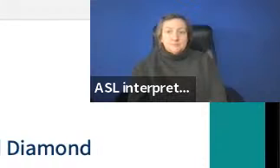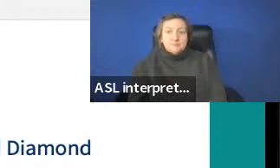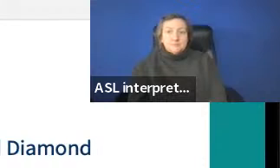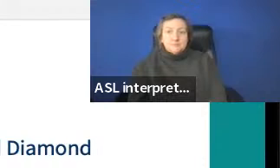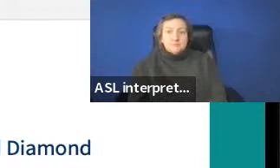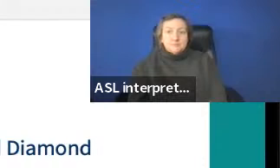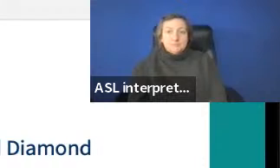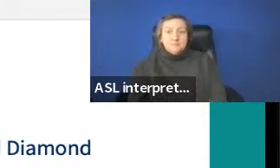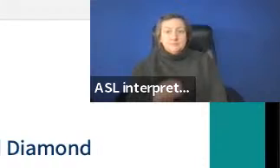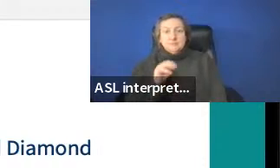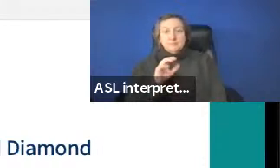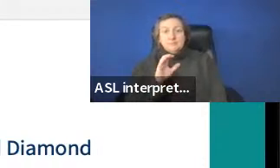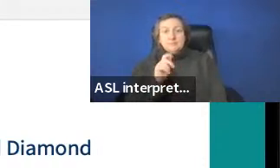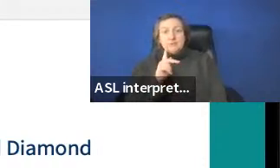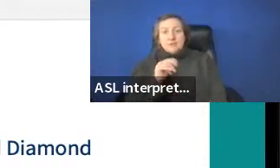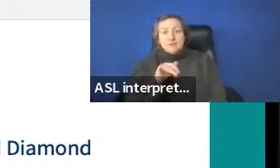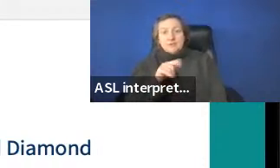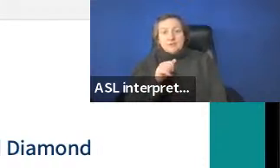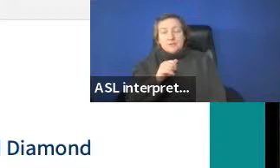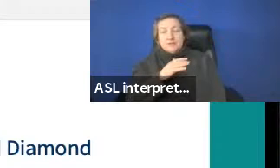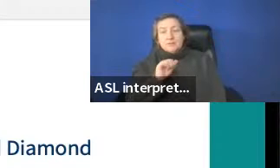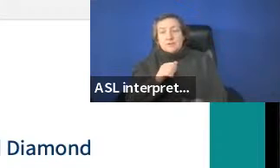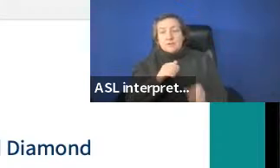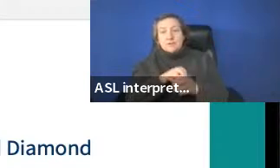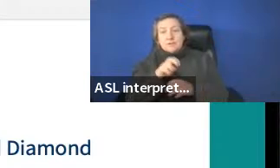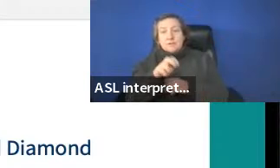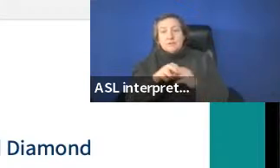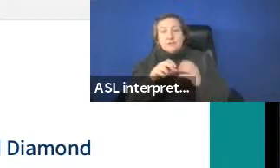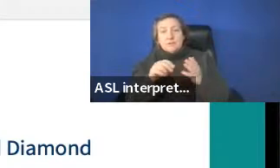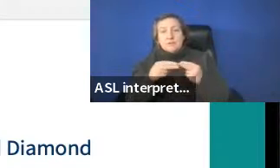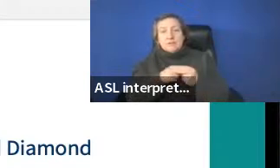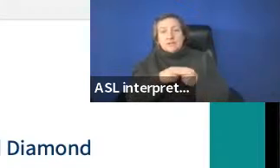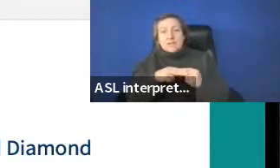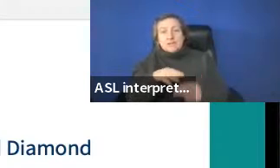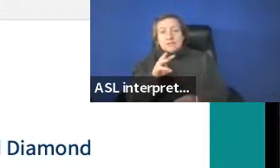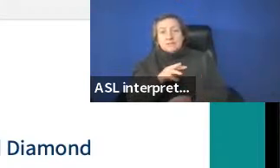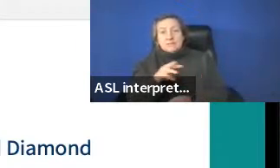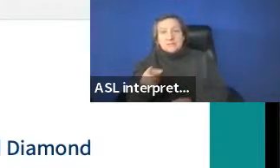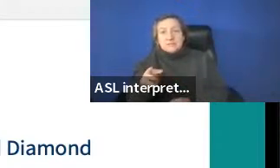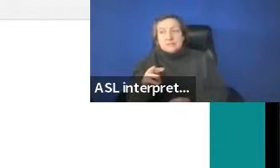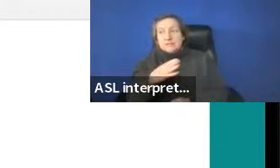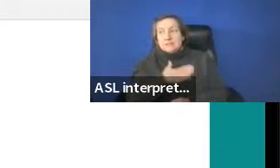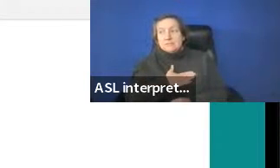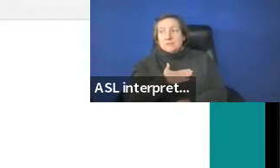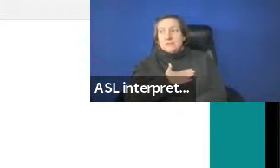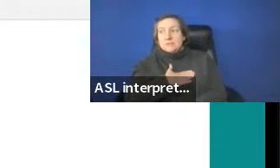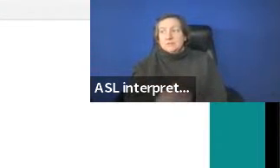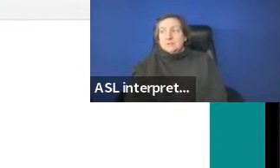And Kayla, meanwhile, you can advance, please, to slide 66 in the background.